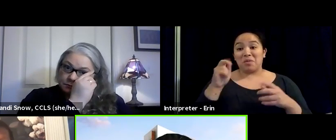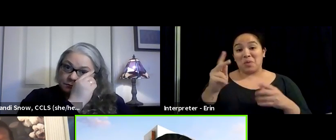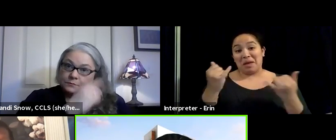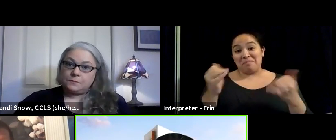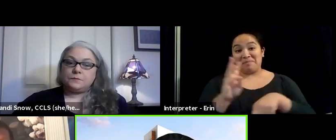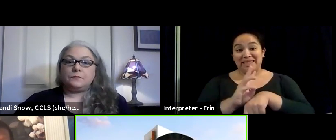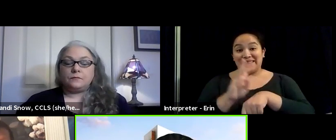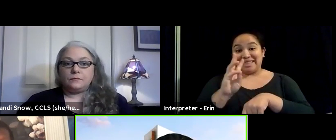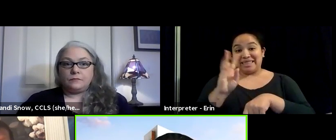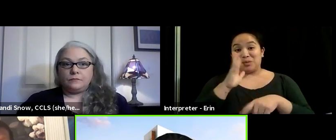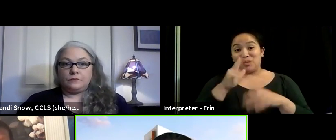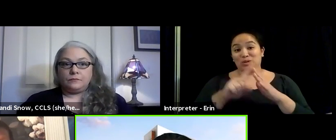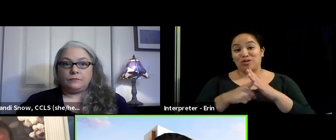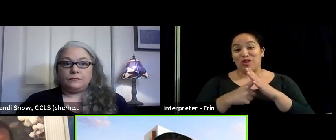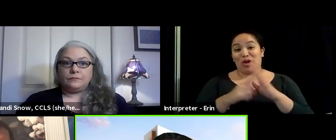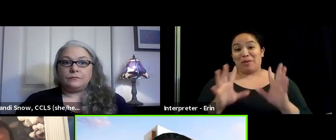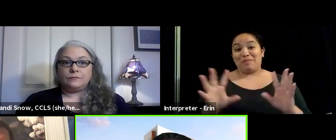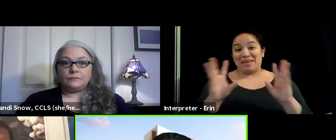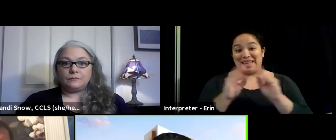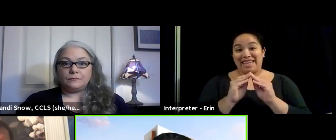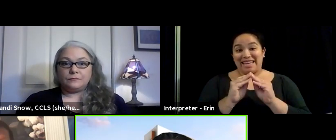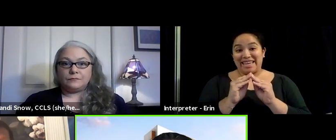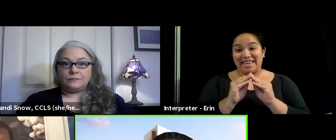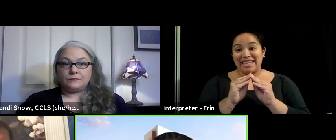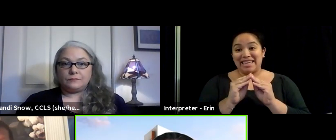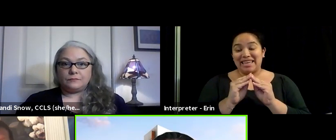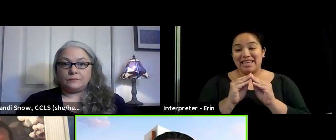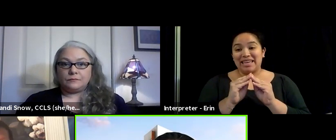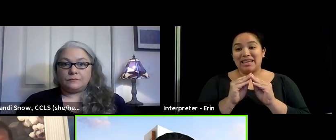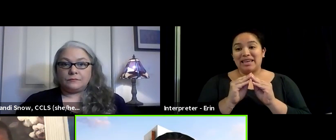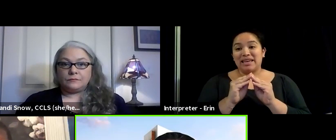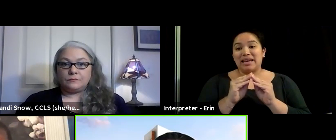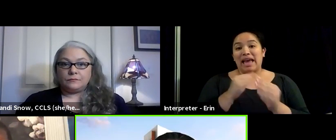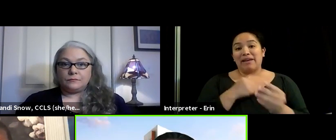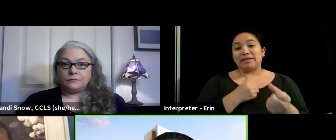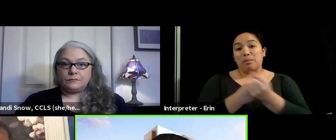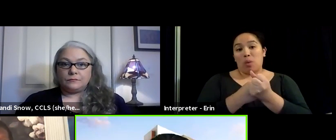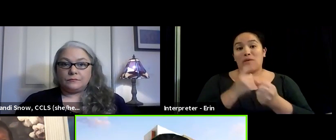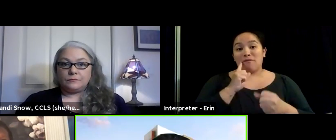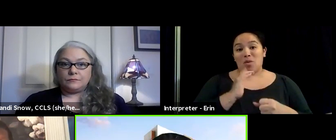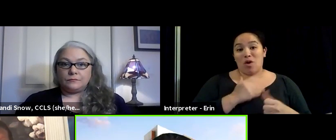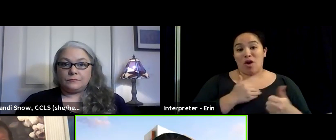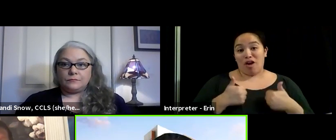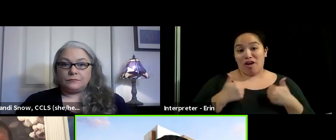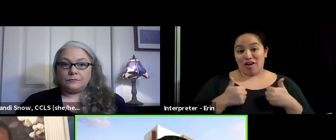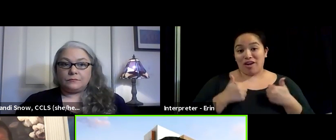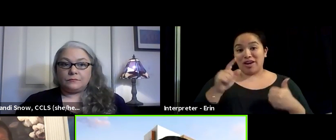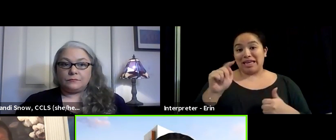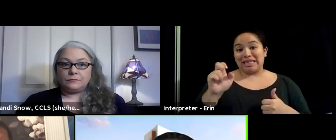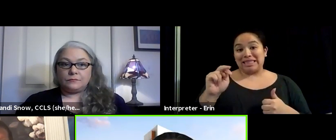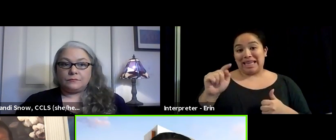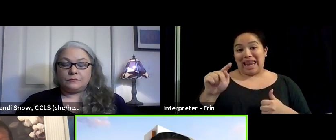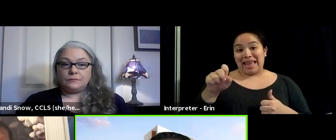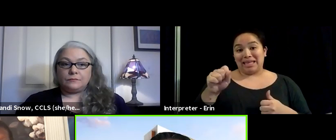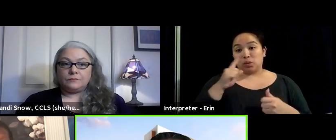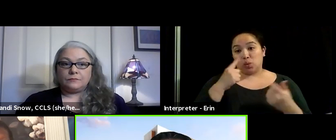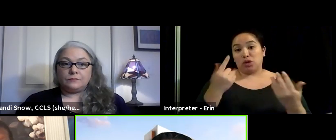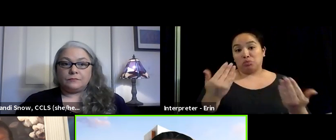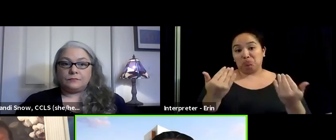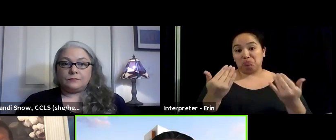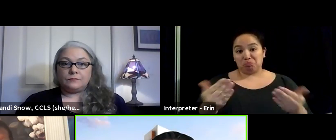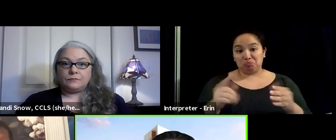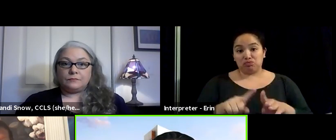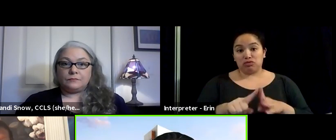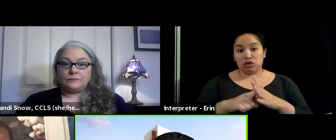meeting on some support for our tenants started. Just a really quick, some opening remarks